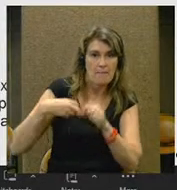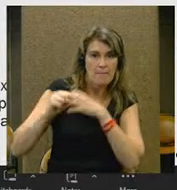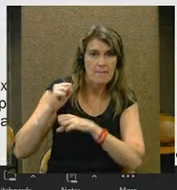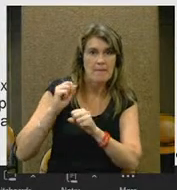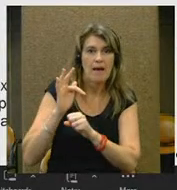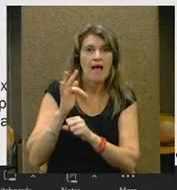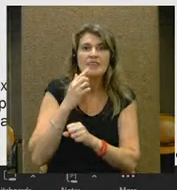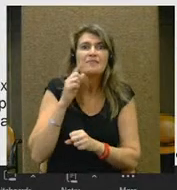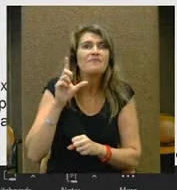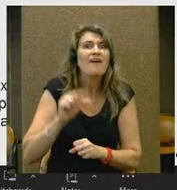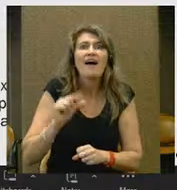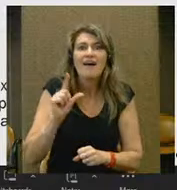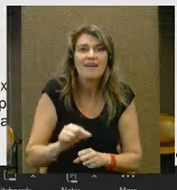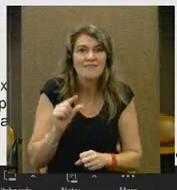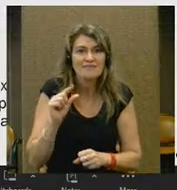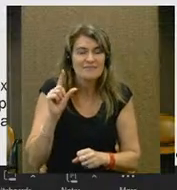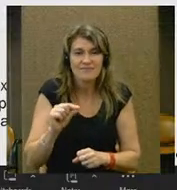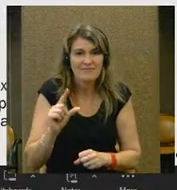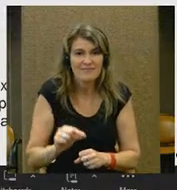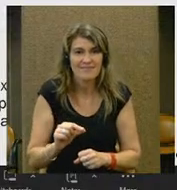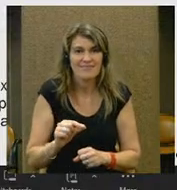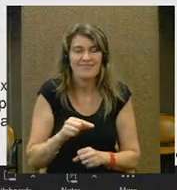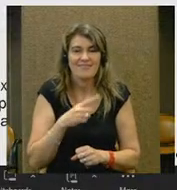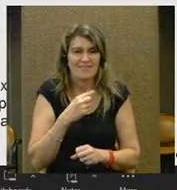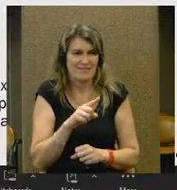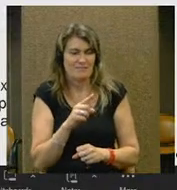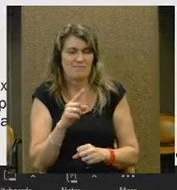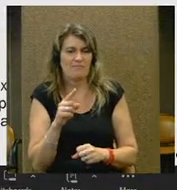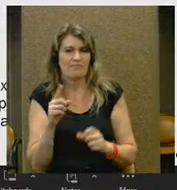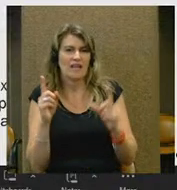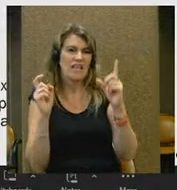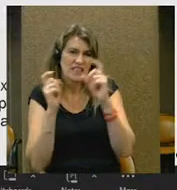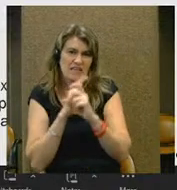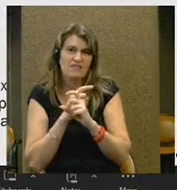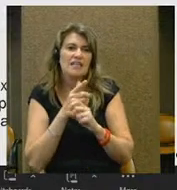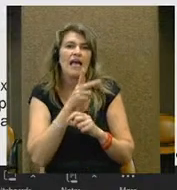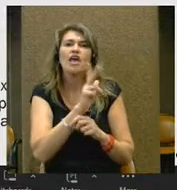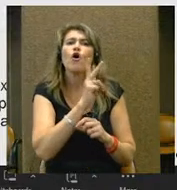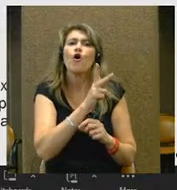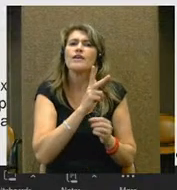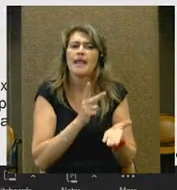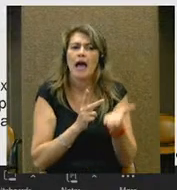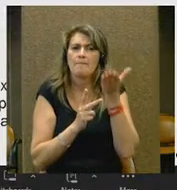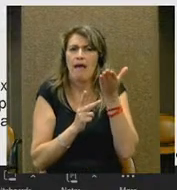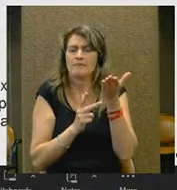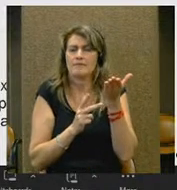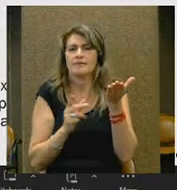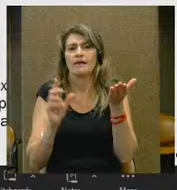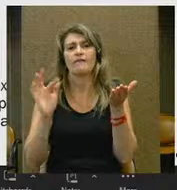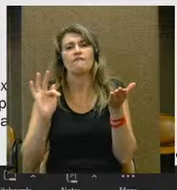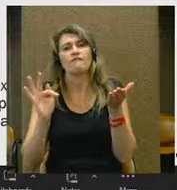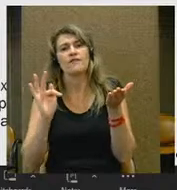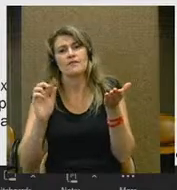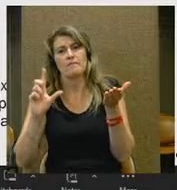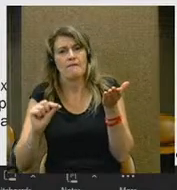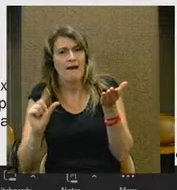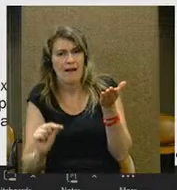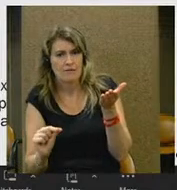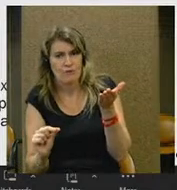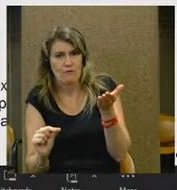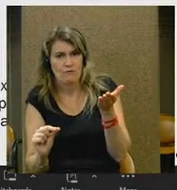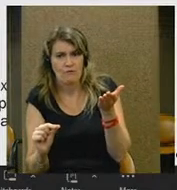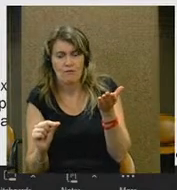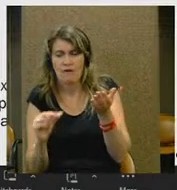places, it became even harder to find heroin because fentanyl had taken over. And so there really has been this transition,